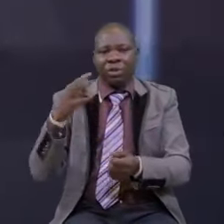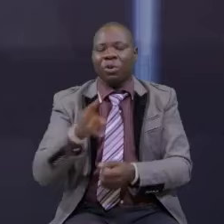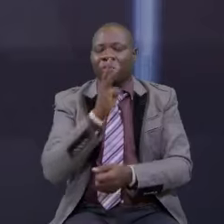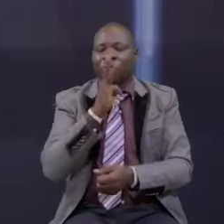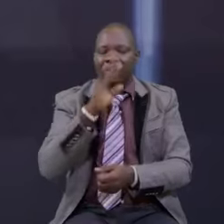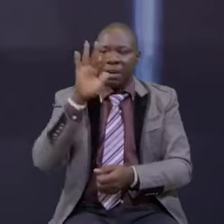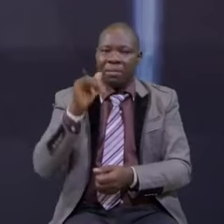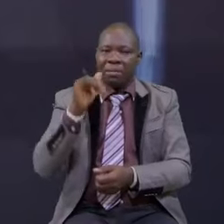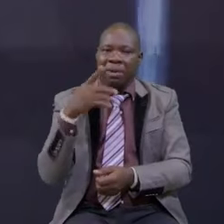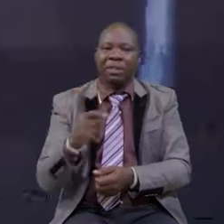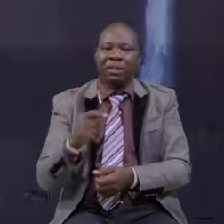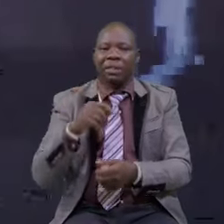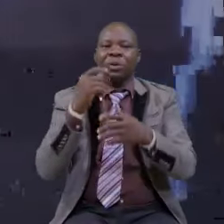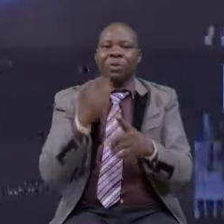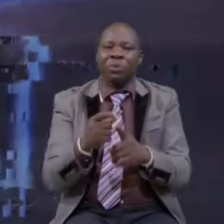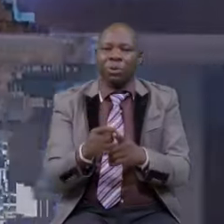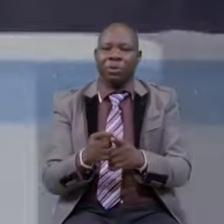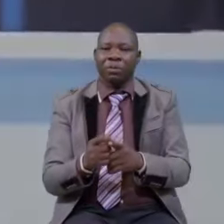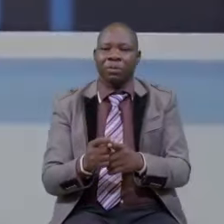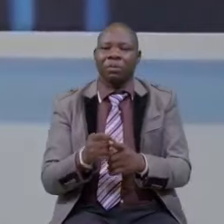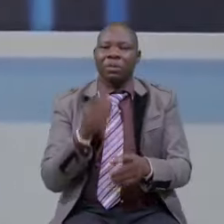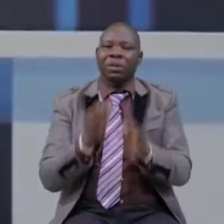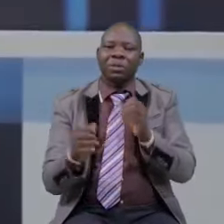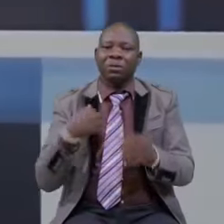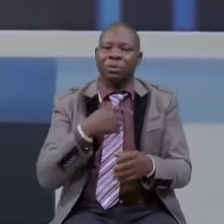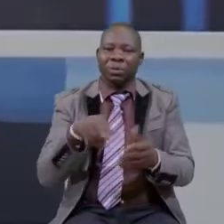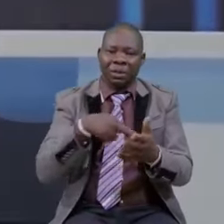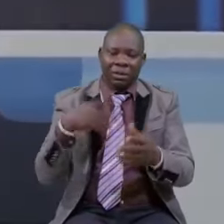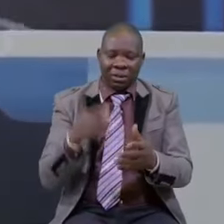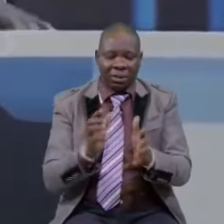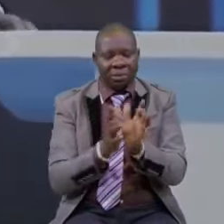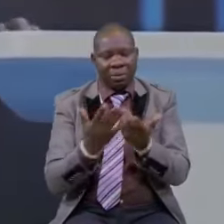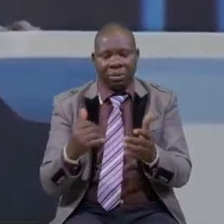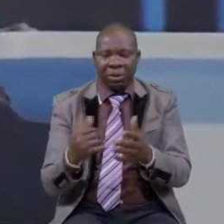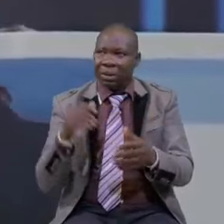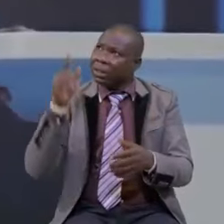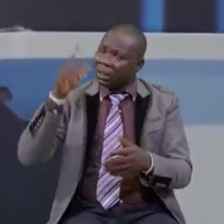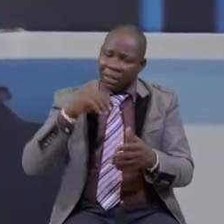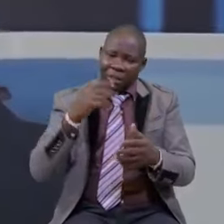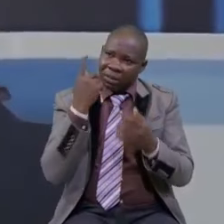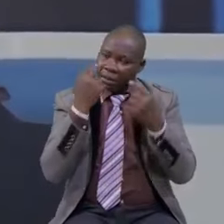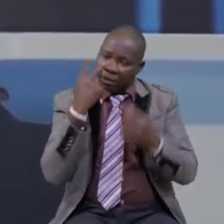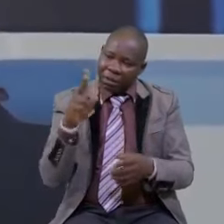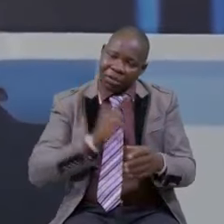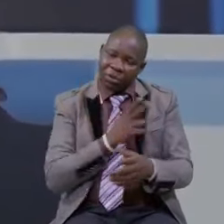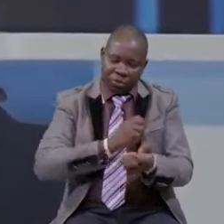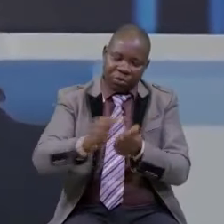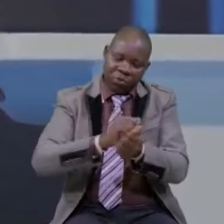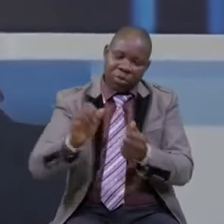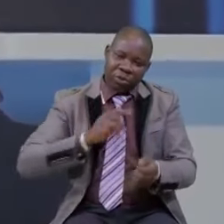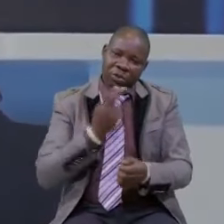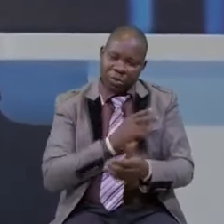the word. If we truly read the Bible, it cleanses us, it washes us, it purges us,